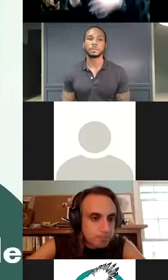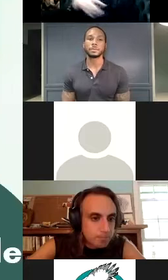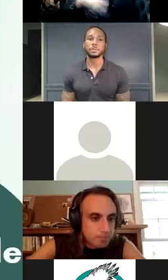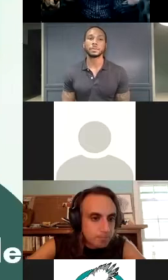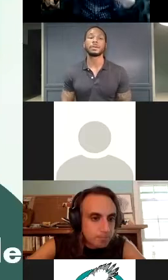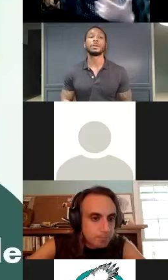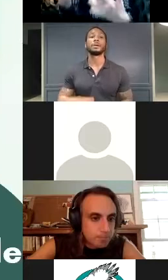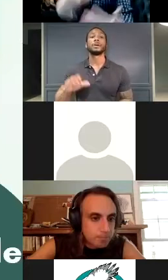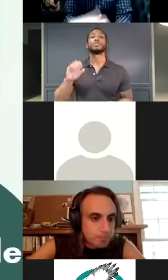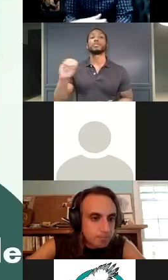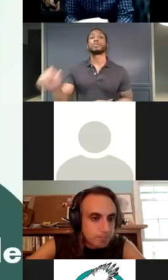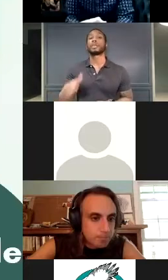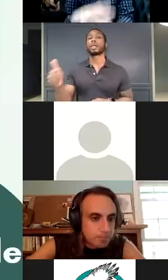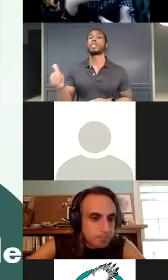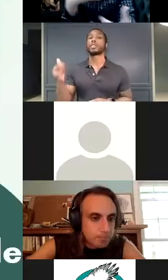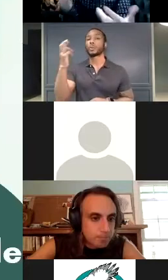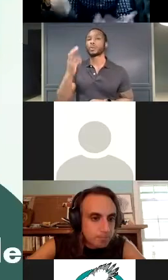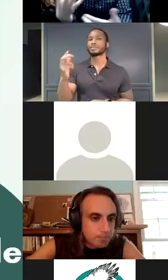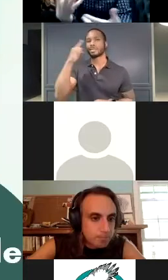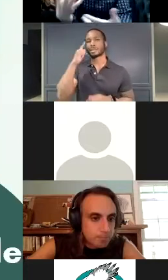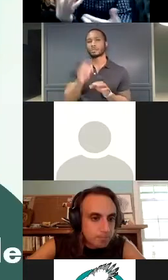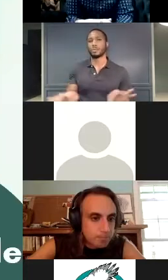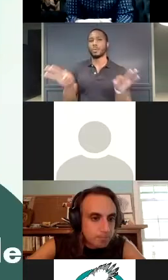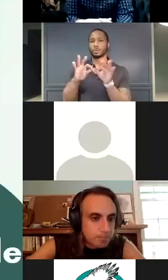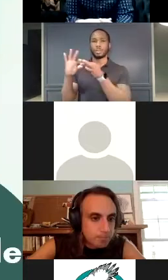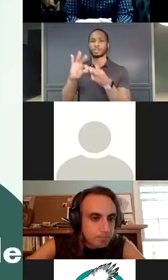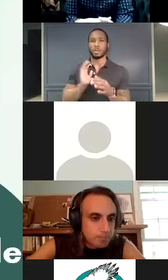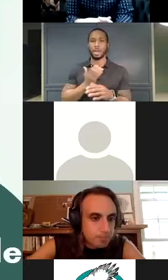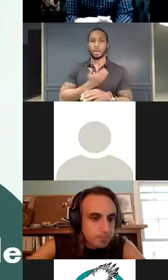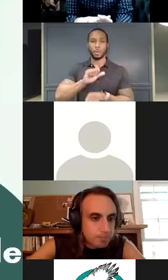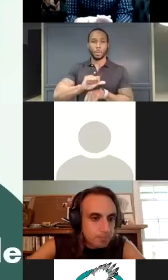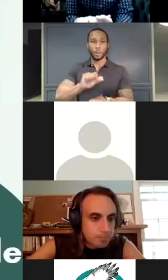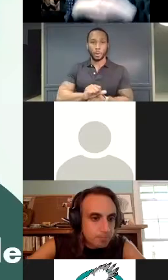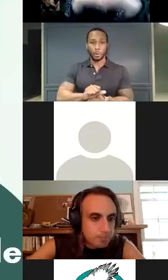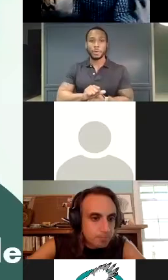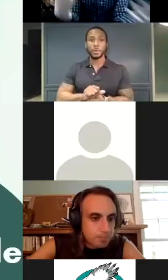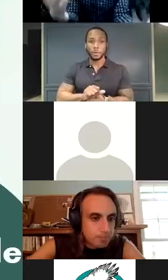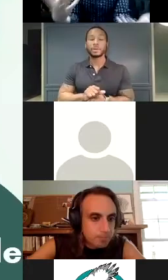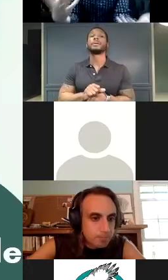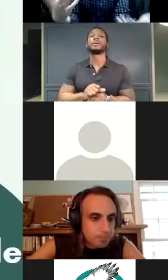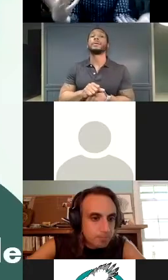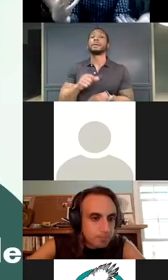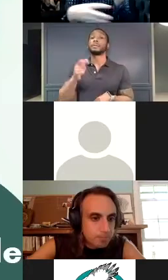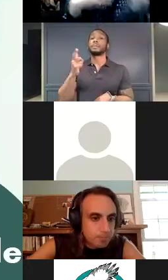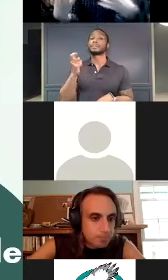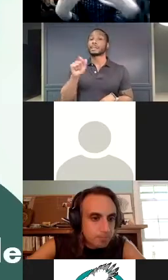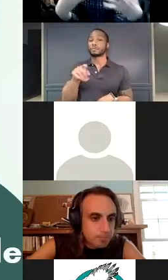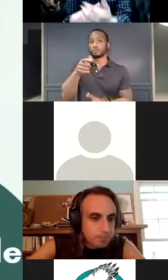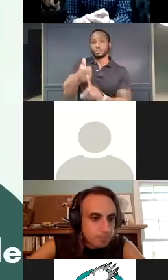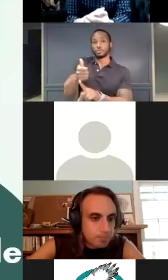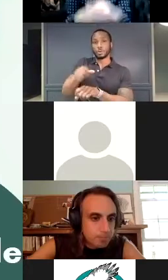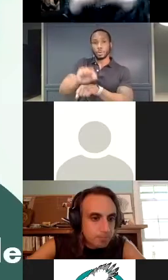So the other reason I think this is relevant to our work is because, you know, if you're working in the